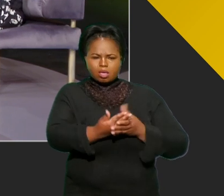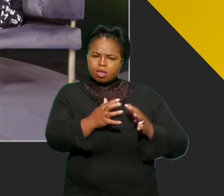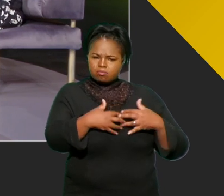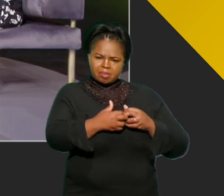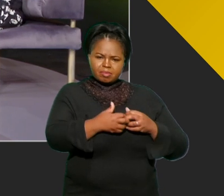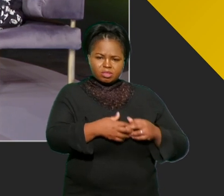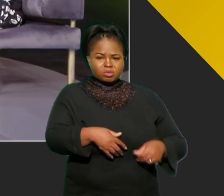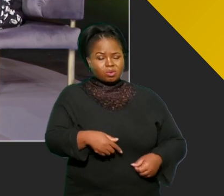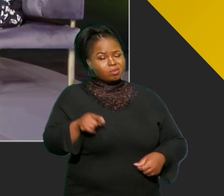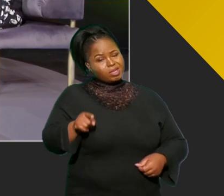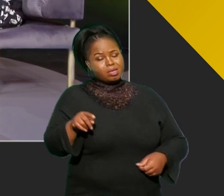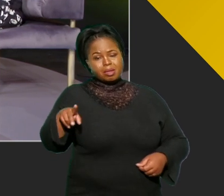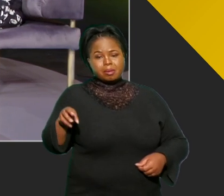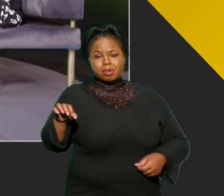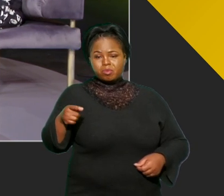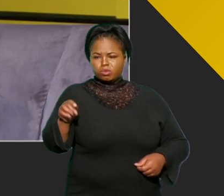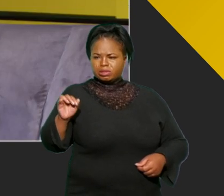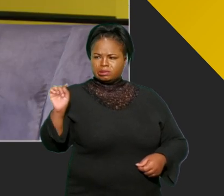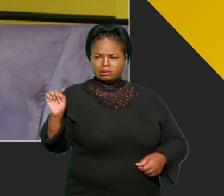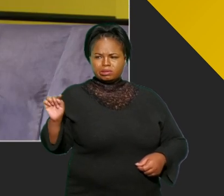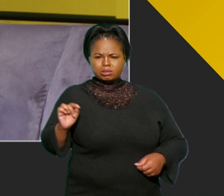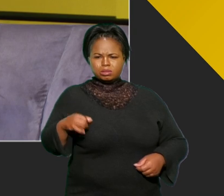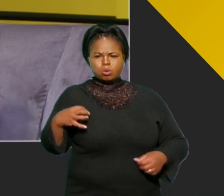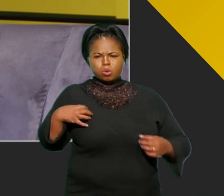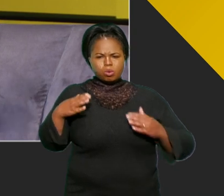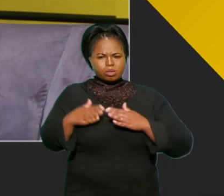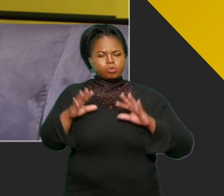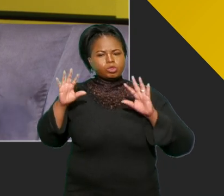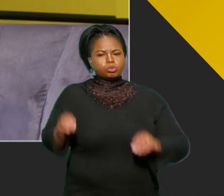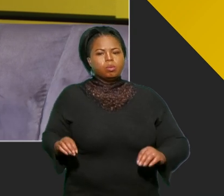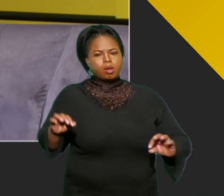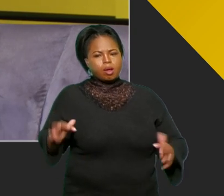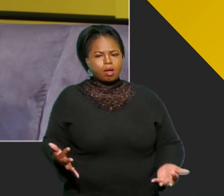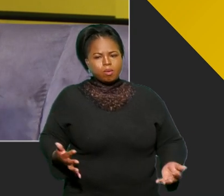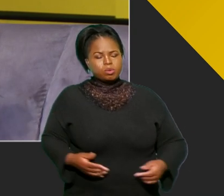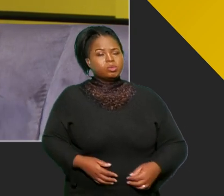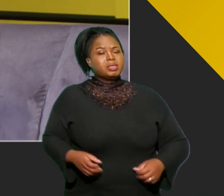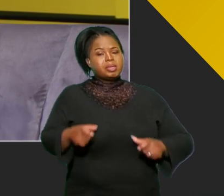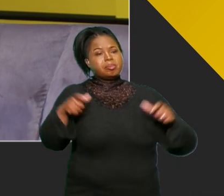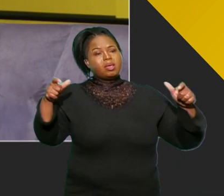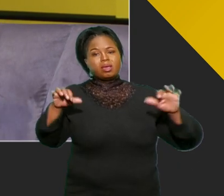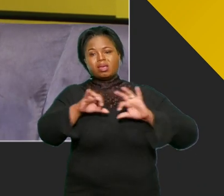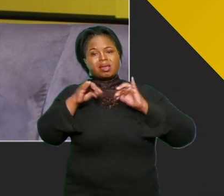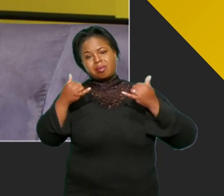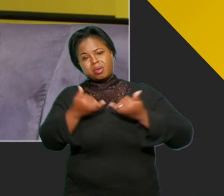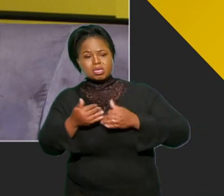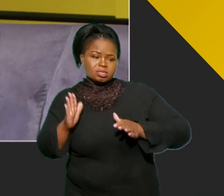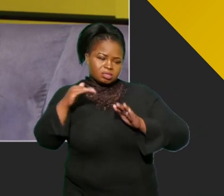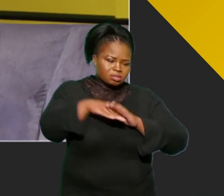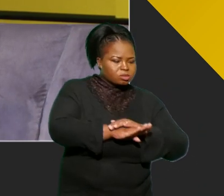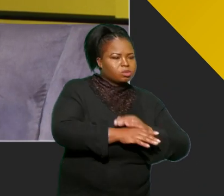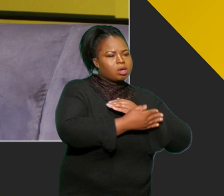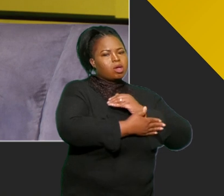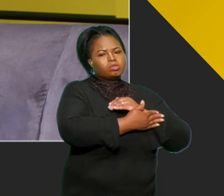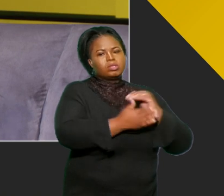to somebody like Mapu Tikuliliwe, how do we then stop these big corporations from coming into the country and creating